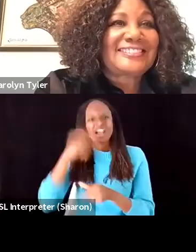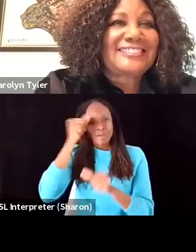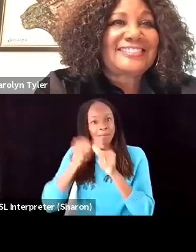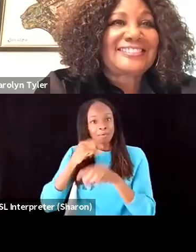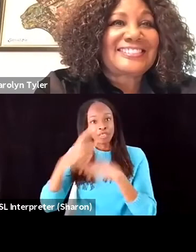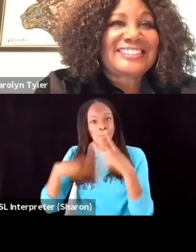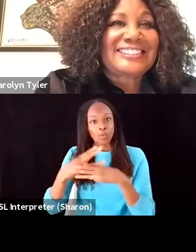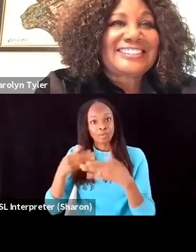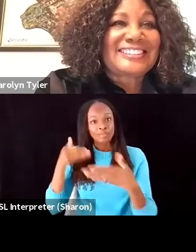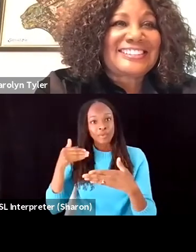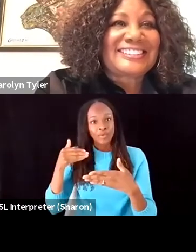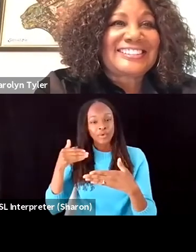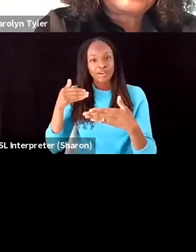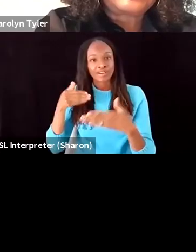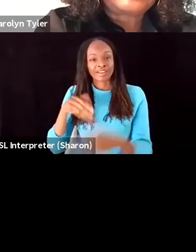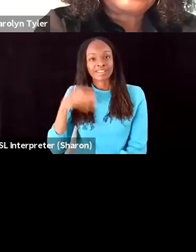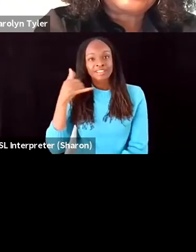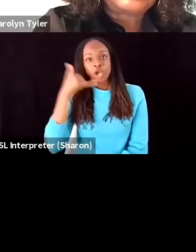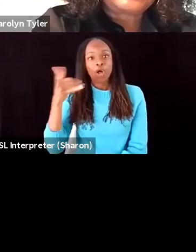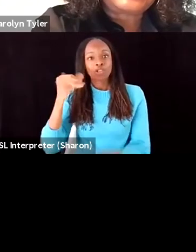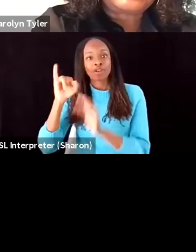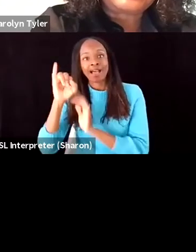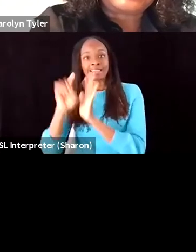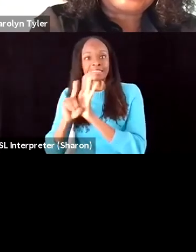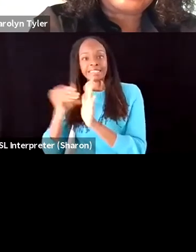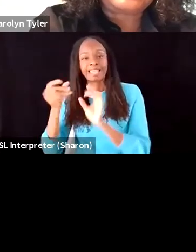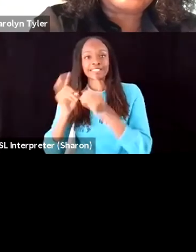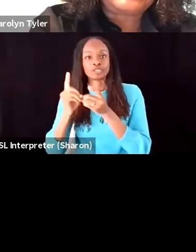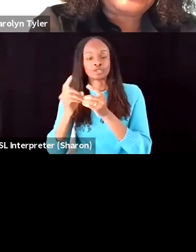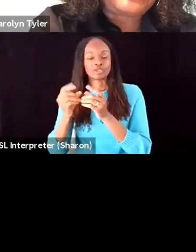before caller ID, before the digital revolution. Anyway, so